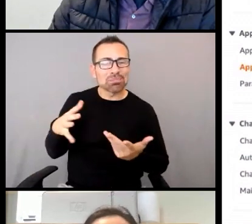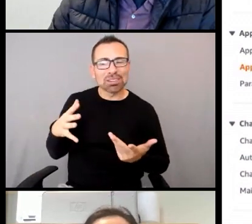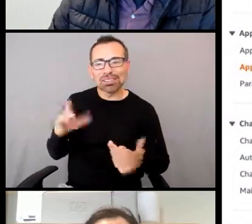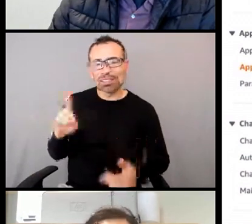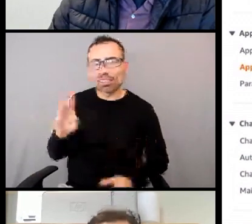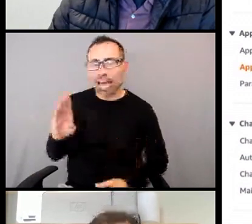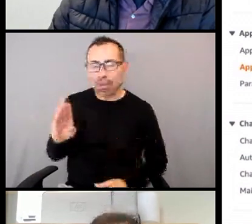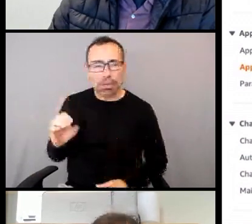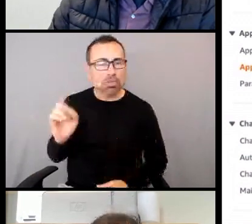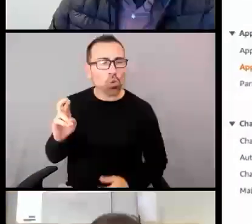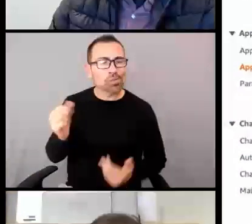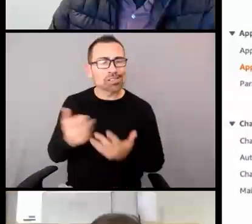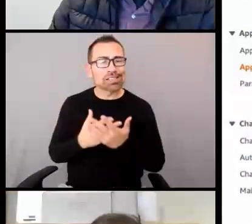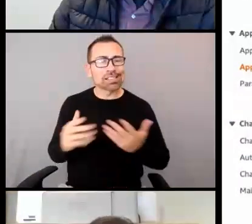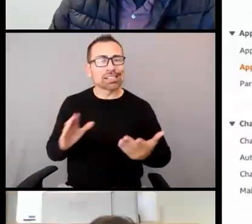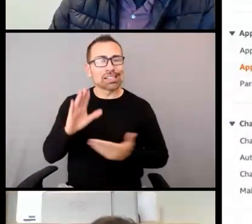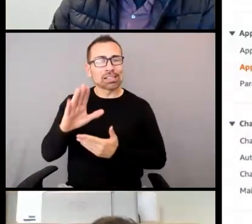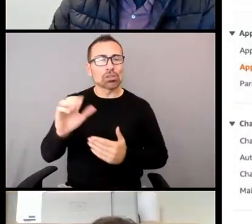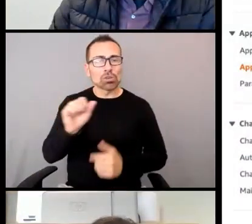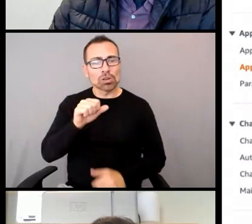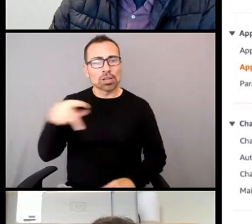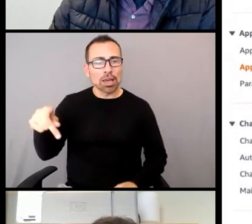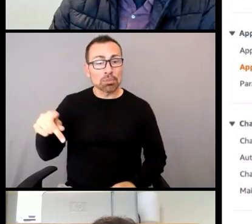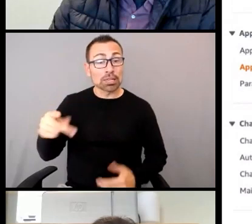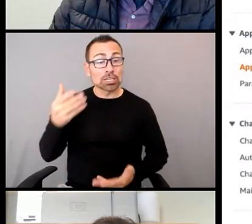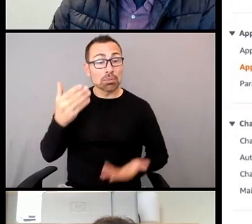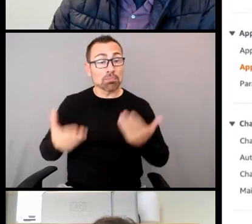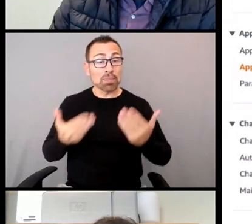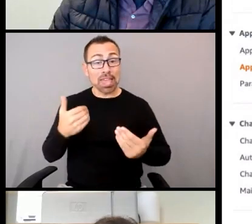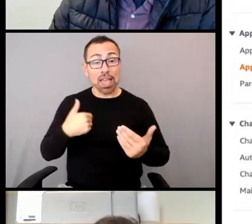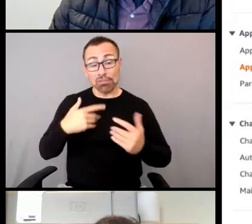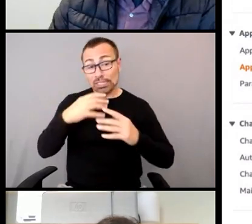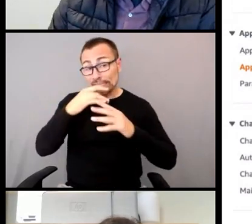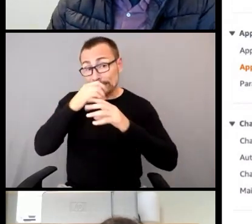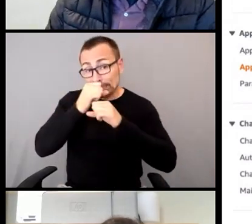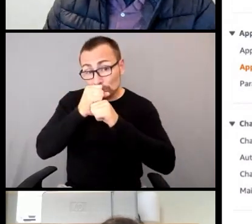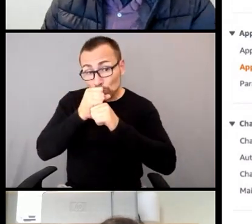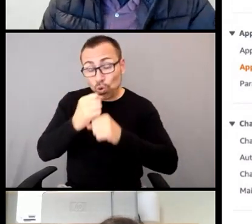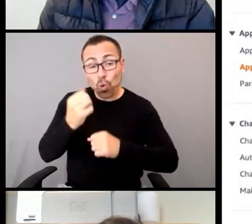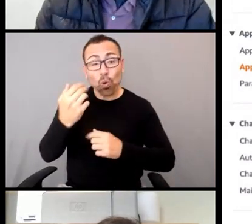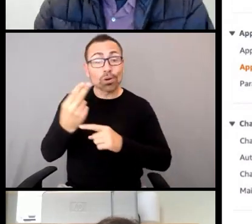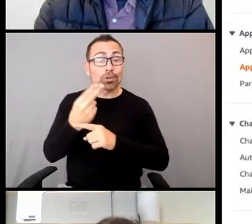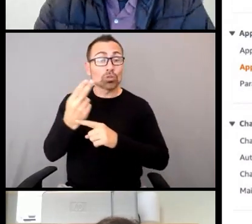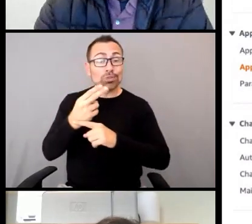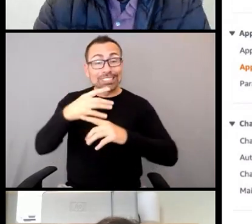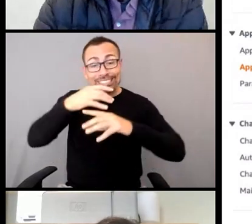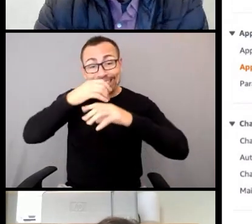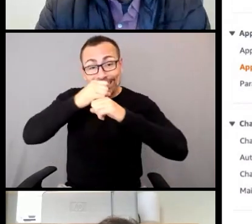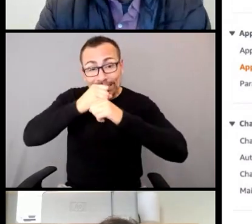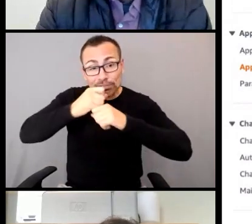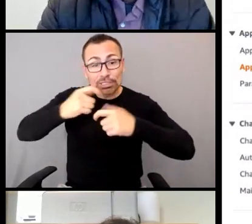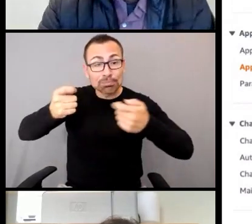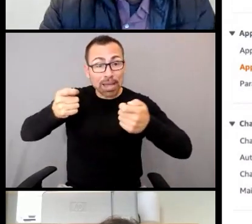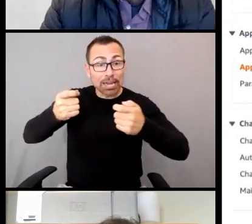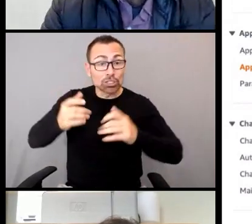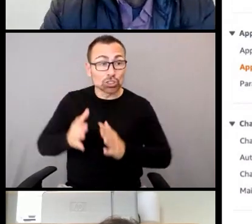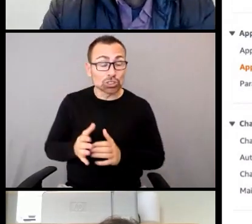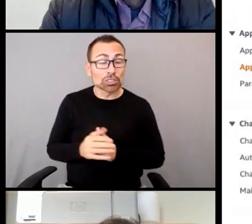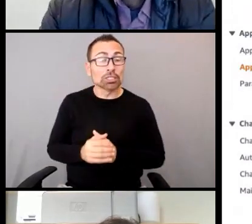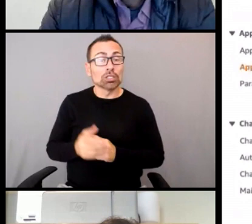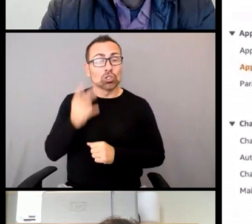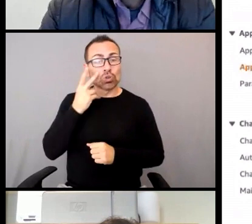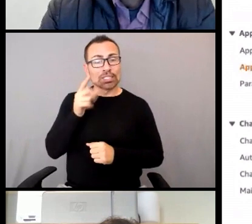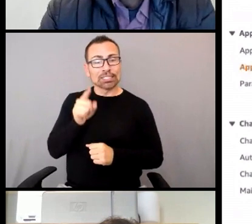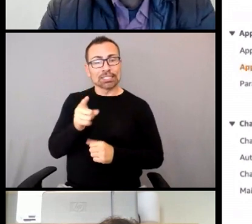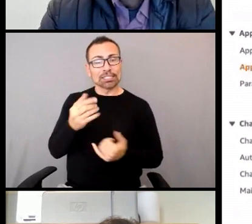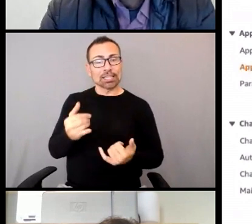to your application that might have a secret, and that might be using secrets manager. You can see here now that